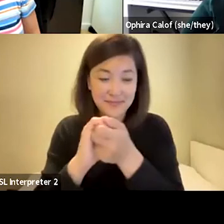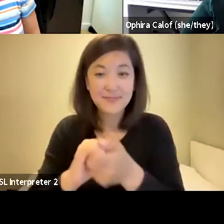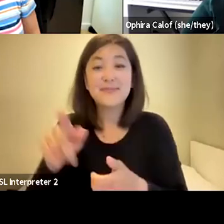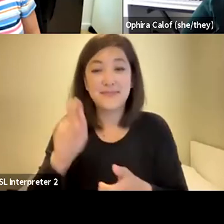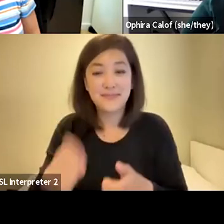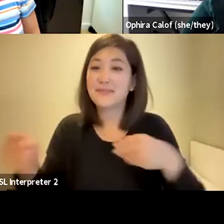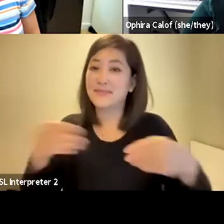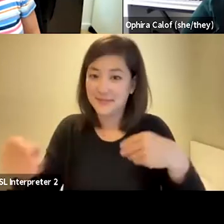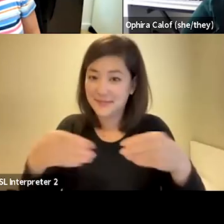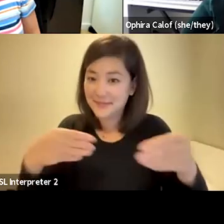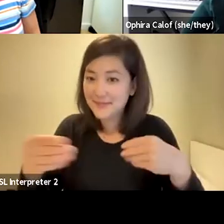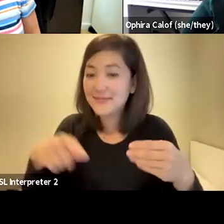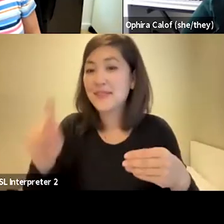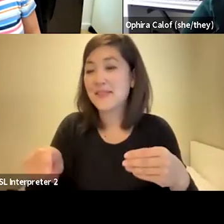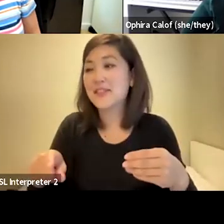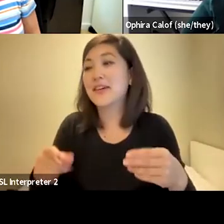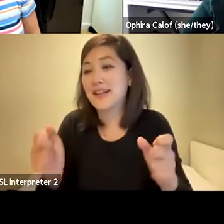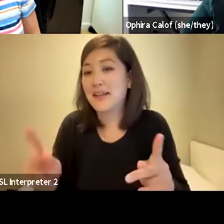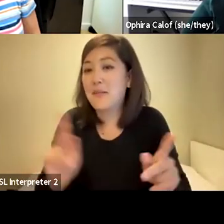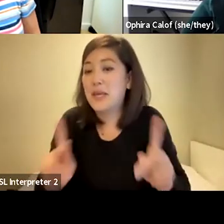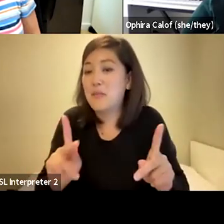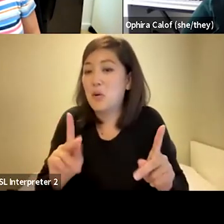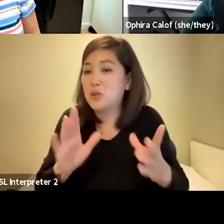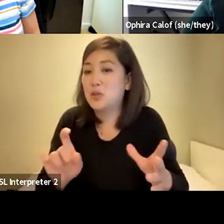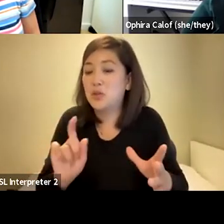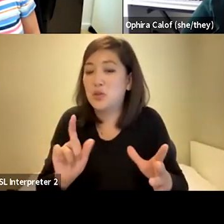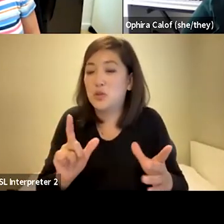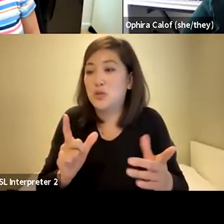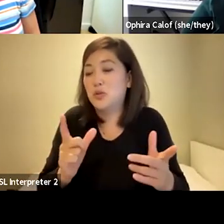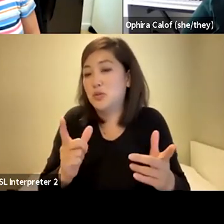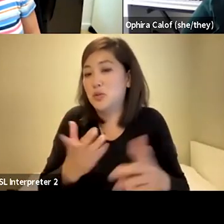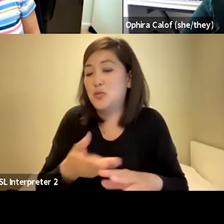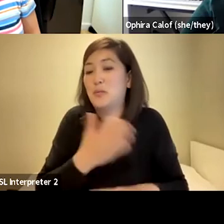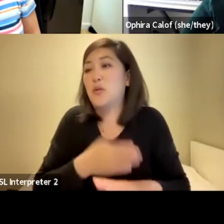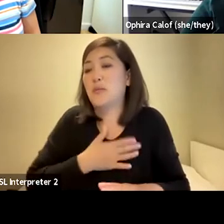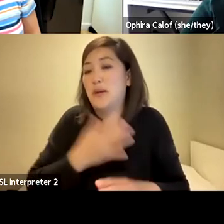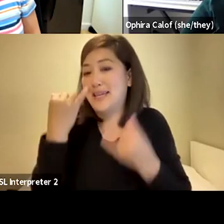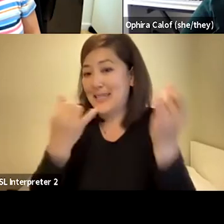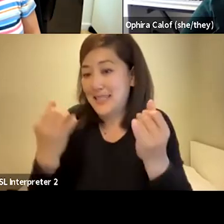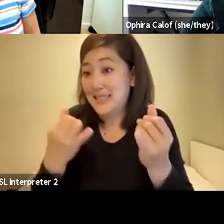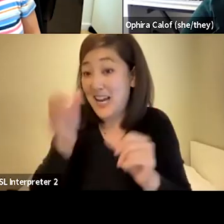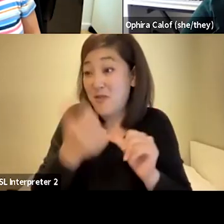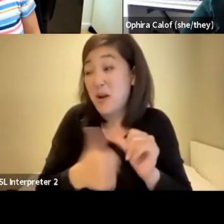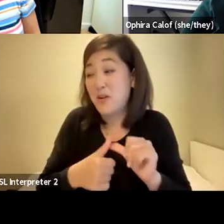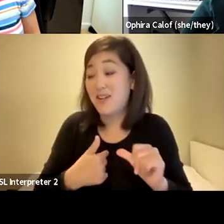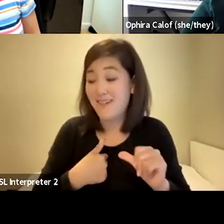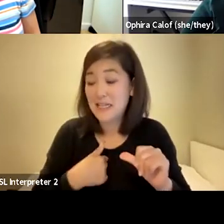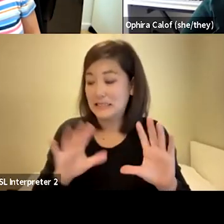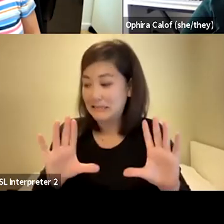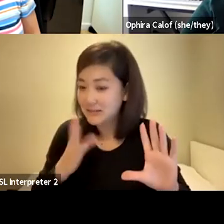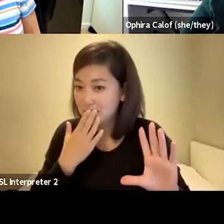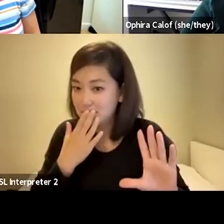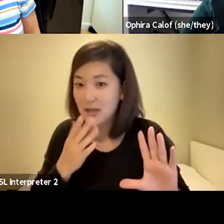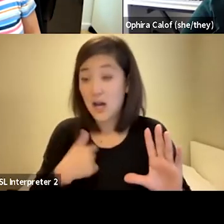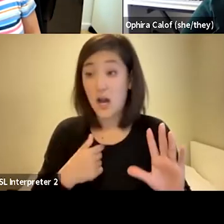others improve your idea. And I remember on like Total Dramarama how ultimately I even endured my own growing pains. Like I grew up